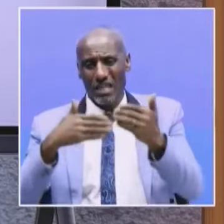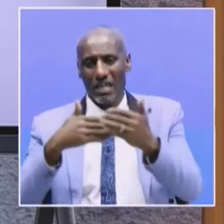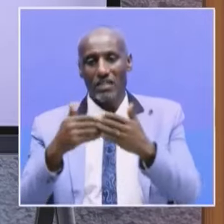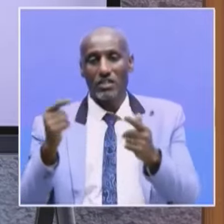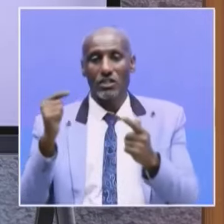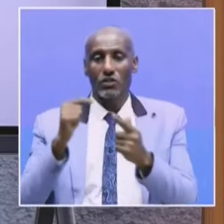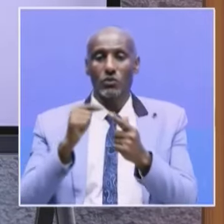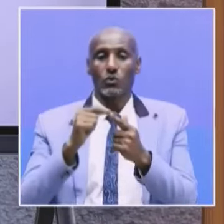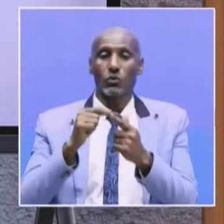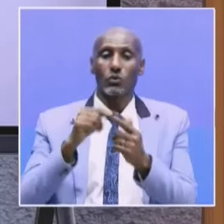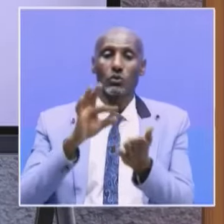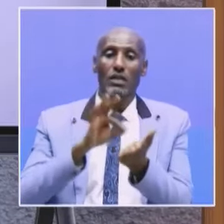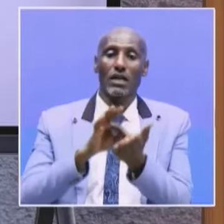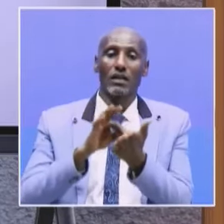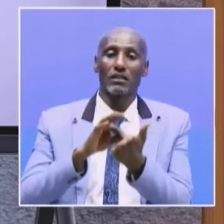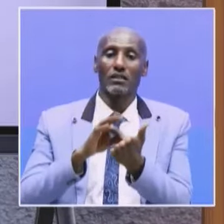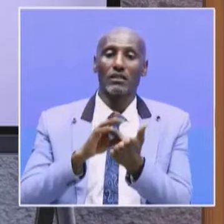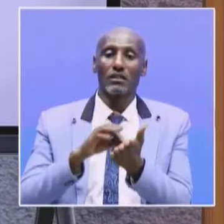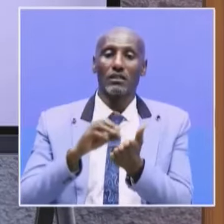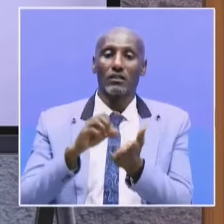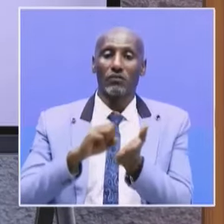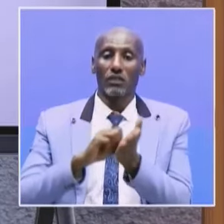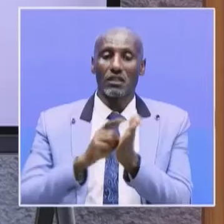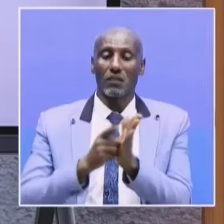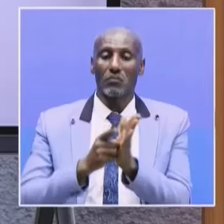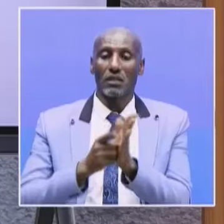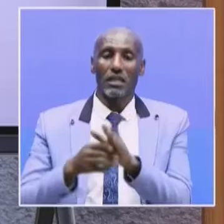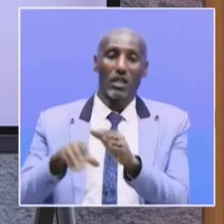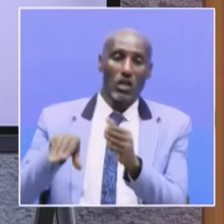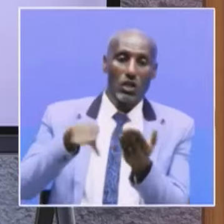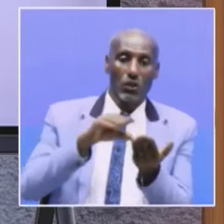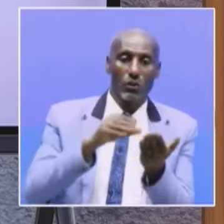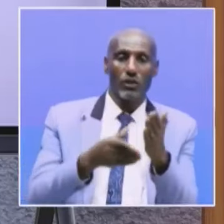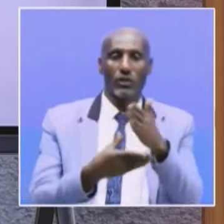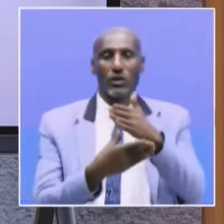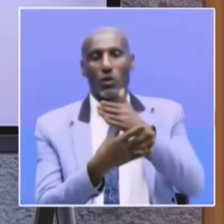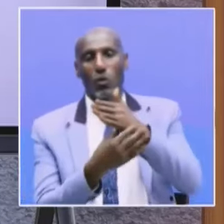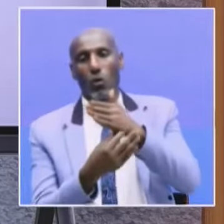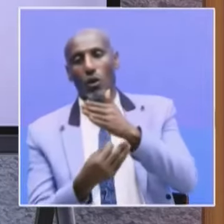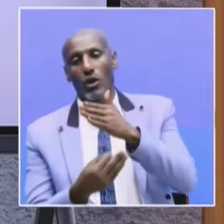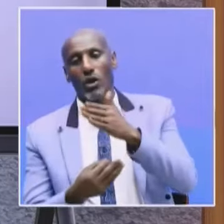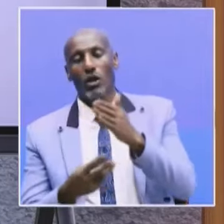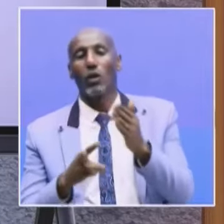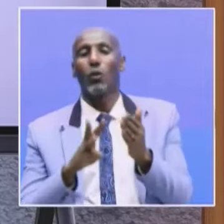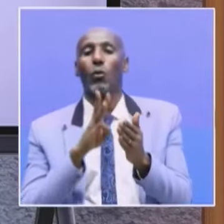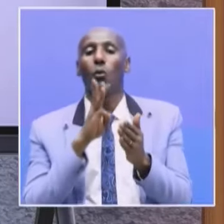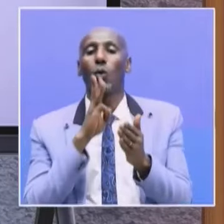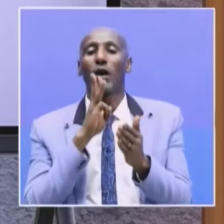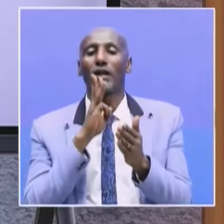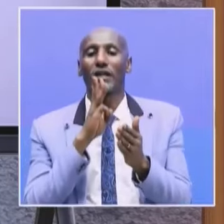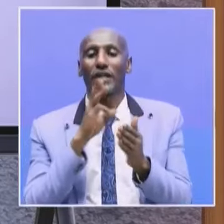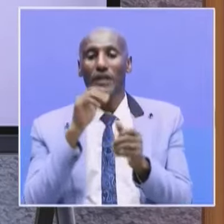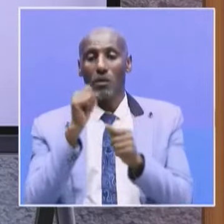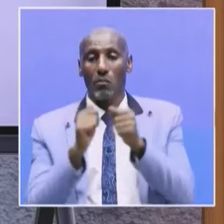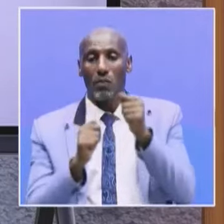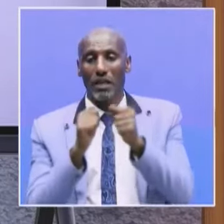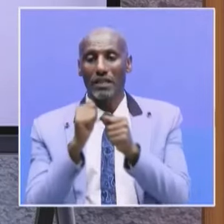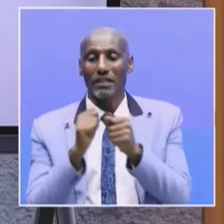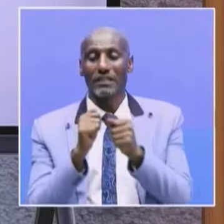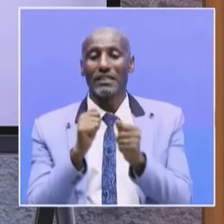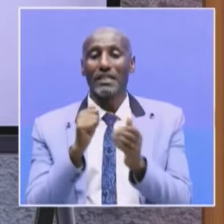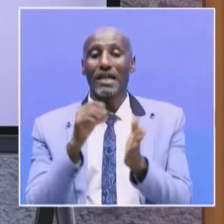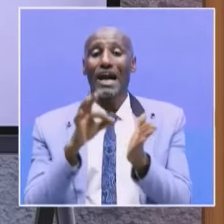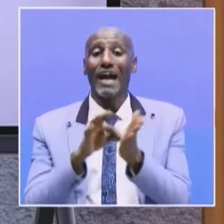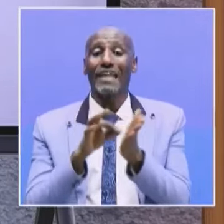For example, like liquid, like water, oil, milk are an example of what?